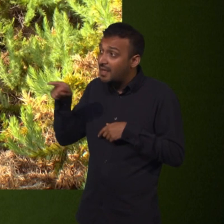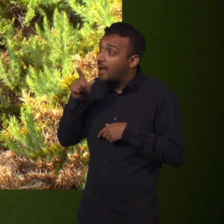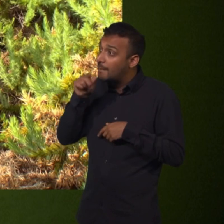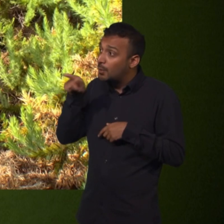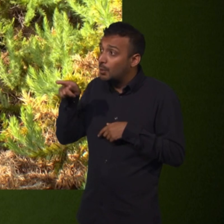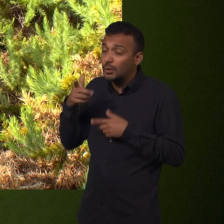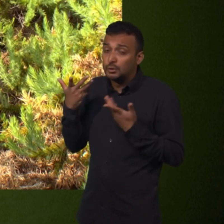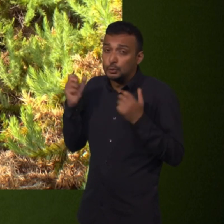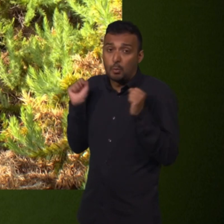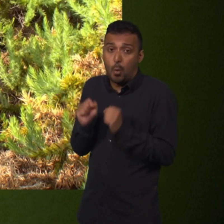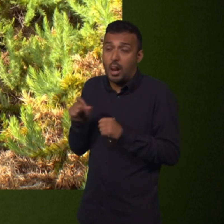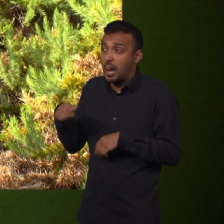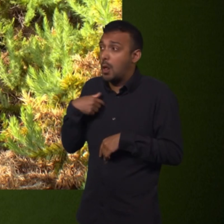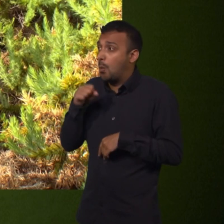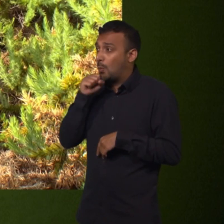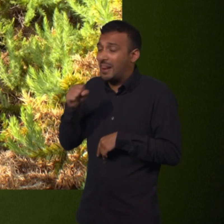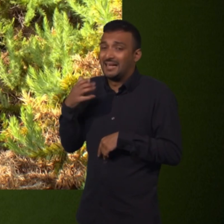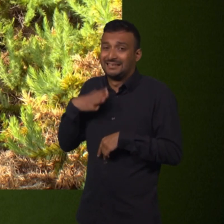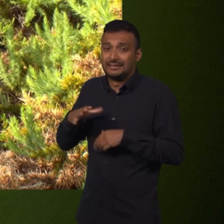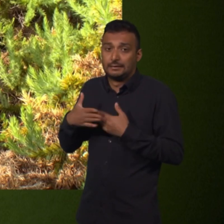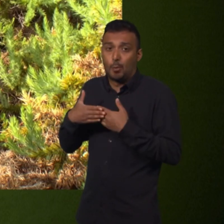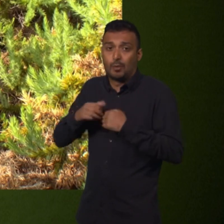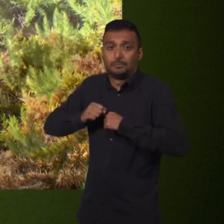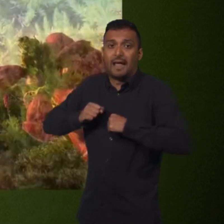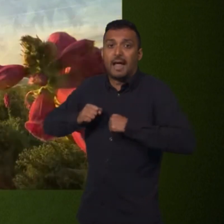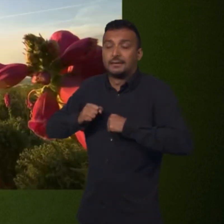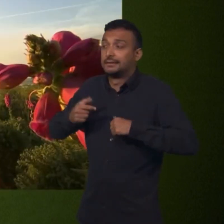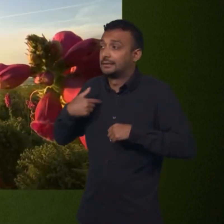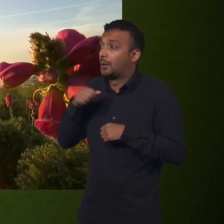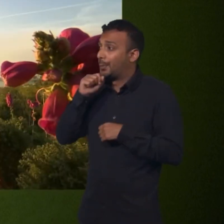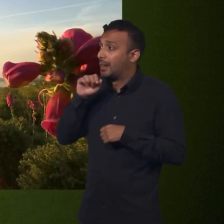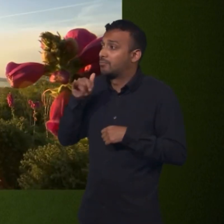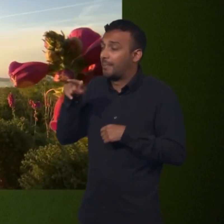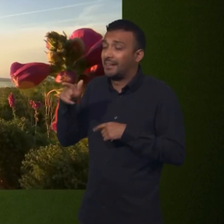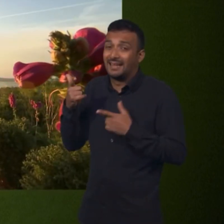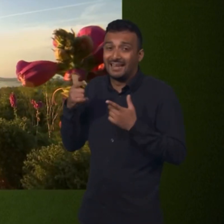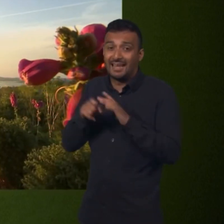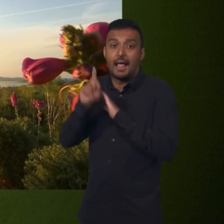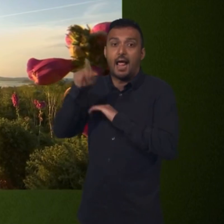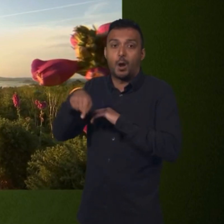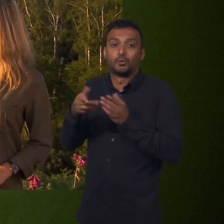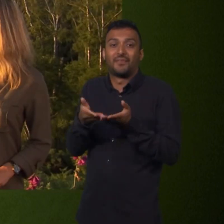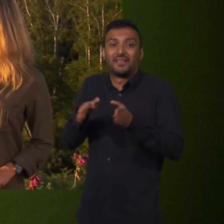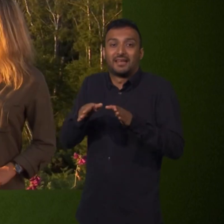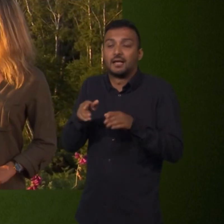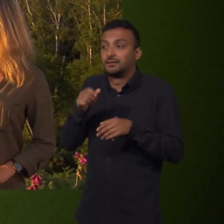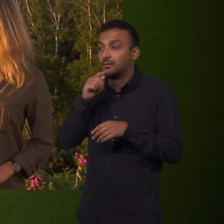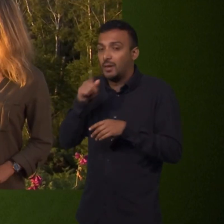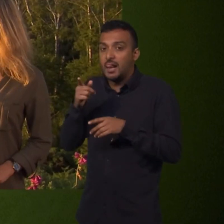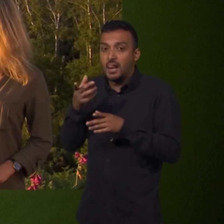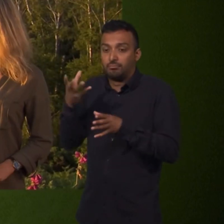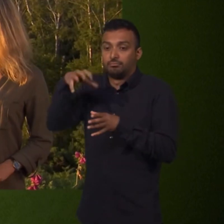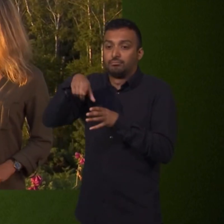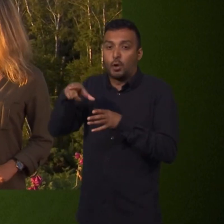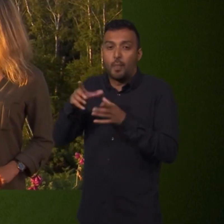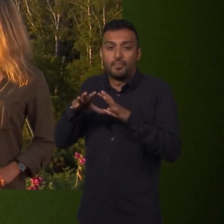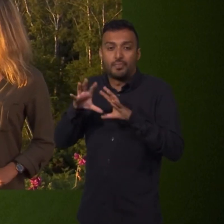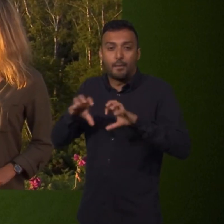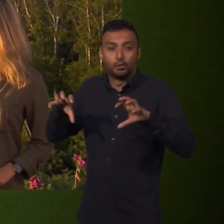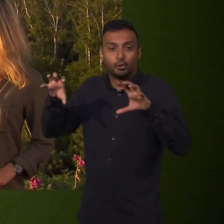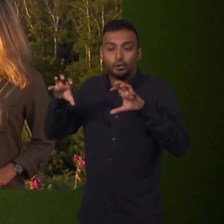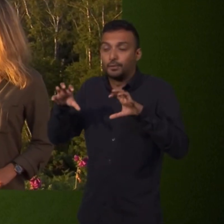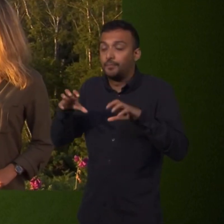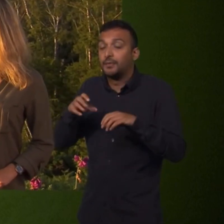more space, breaking out of that nest and popping up on a gorse bush nearby. What's interesting is that, of course, when the